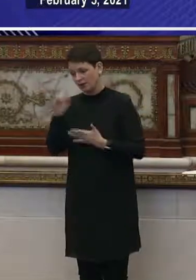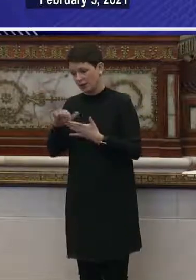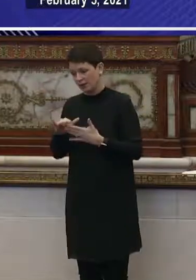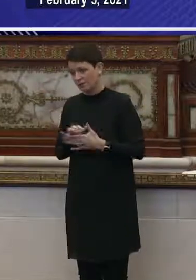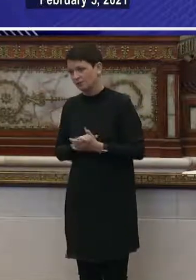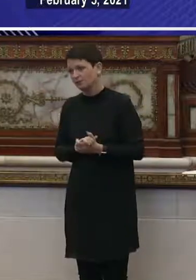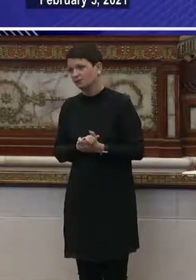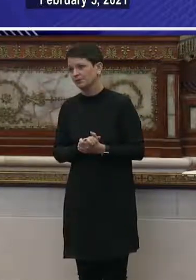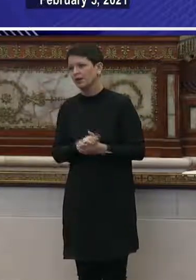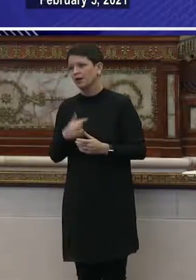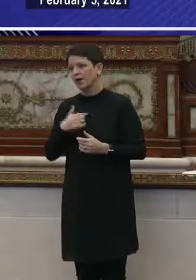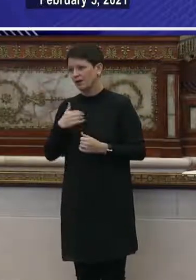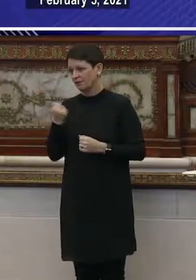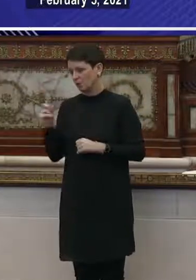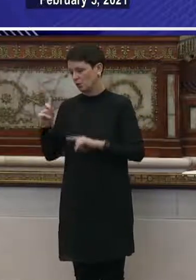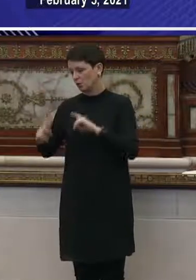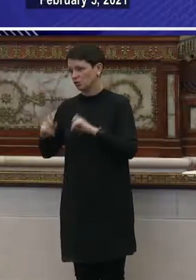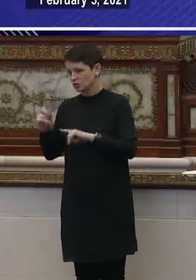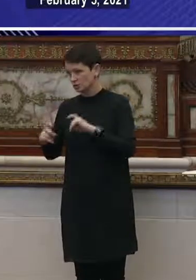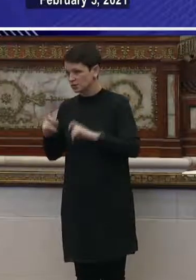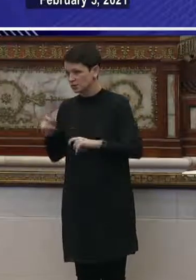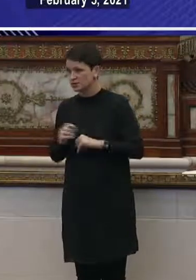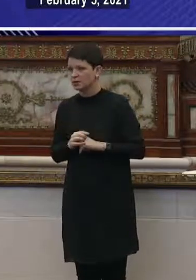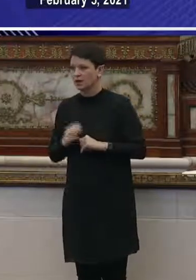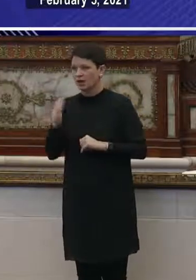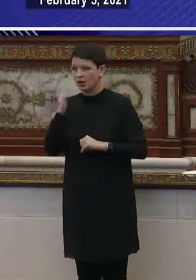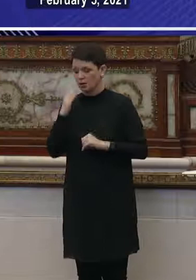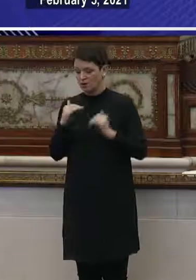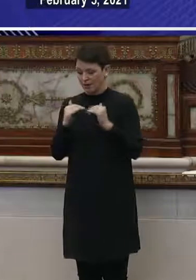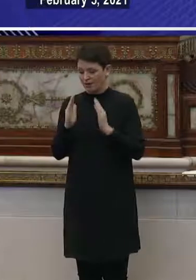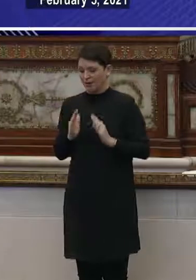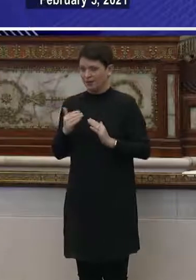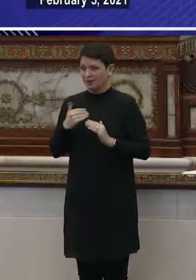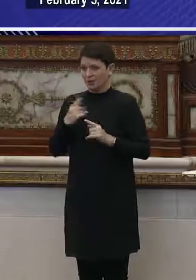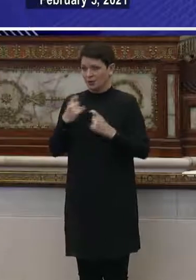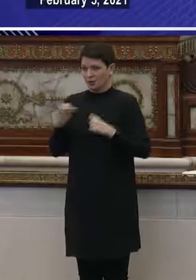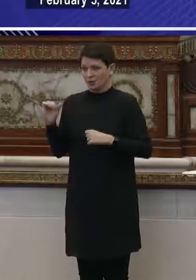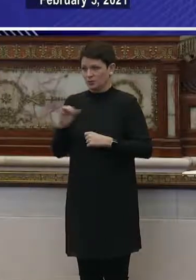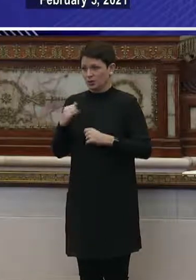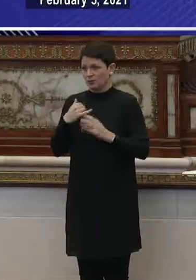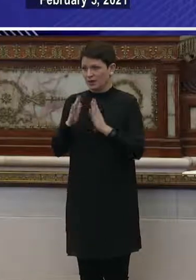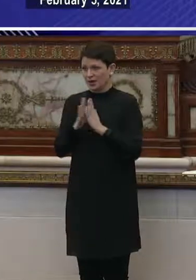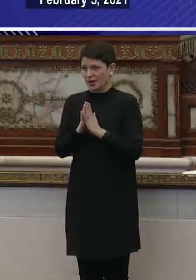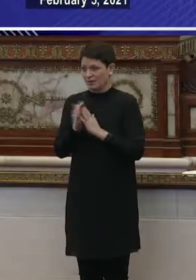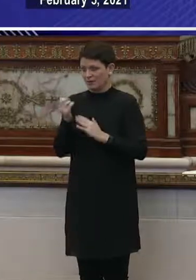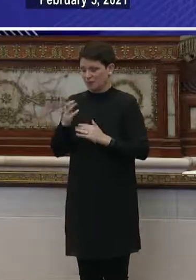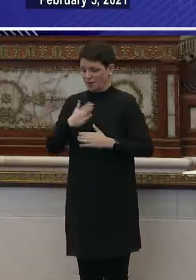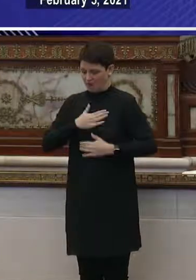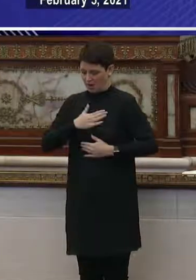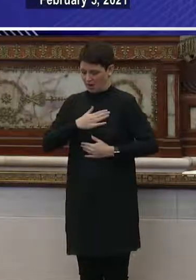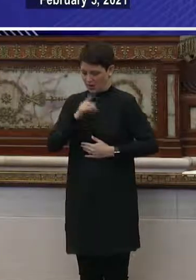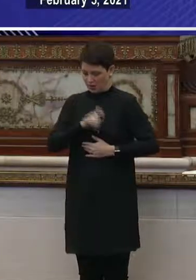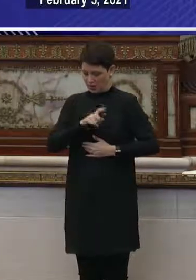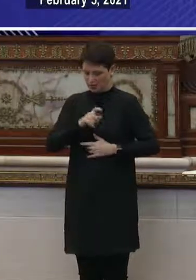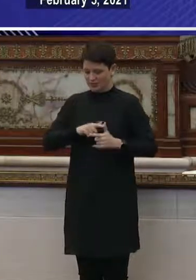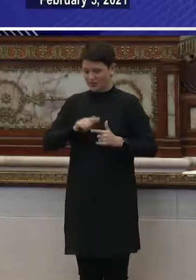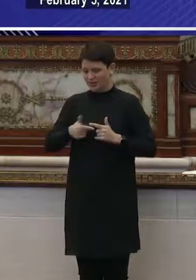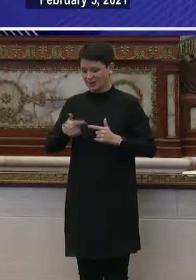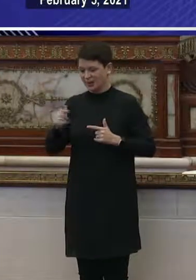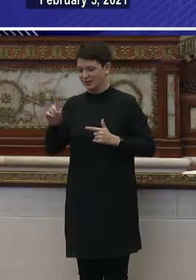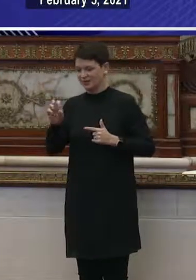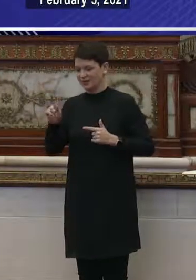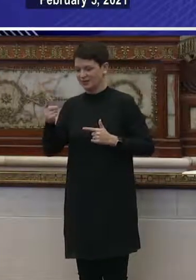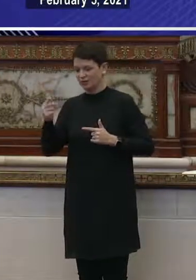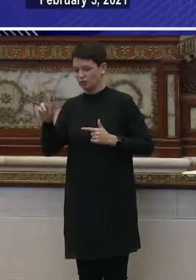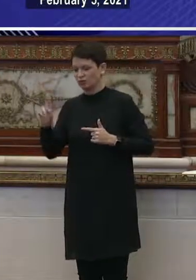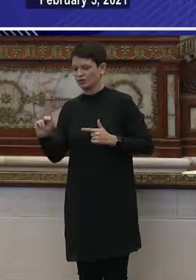I do have some questions, and I know a lot of my colleagues have questions as well. So I'm going to ask just a few of my questions, and then I think Councilman Derek